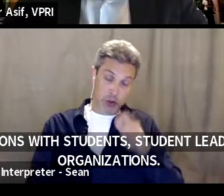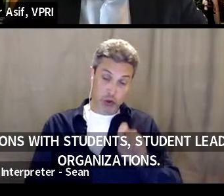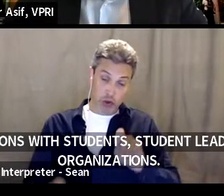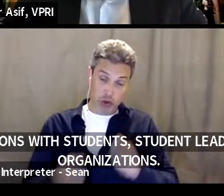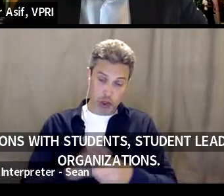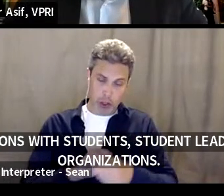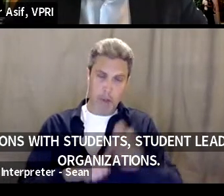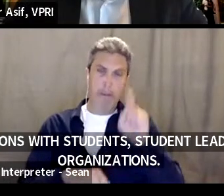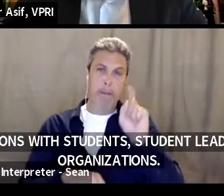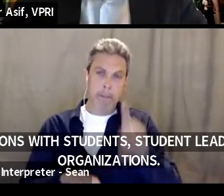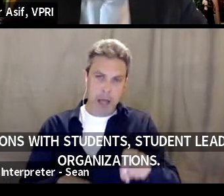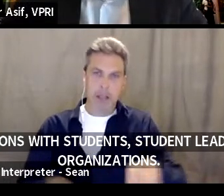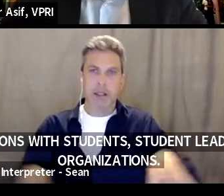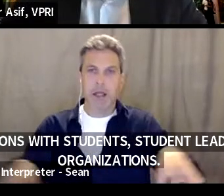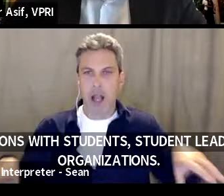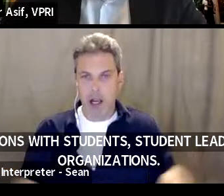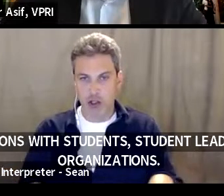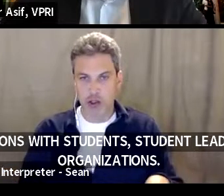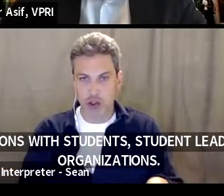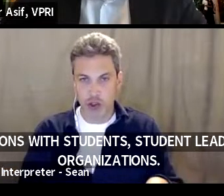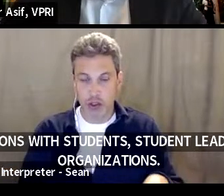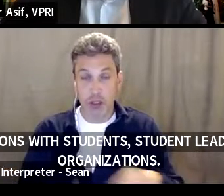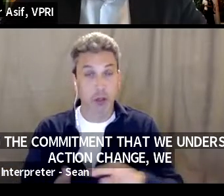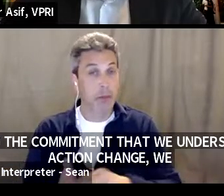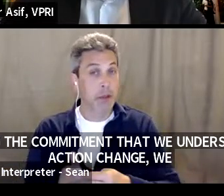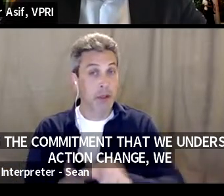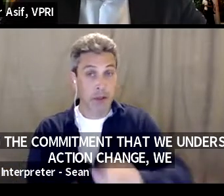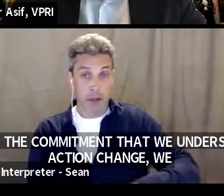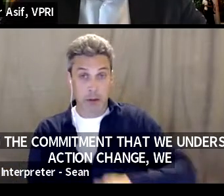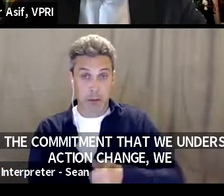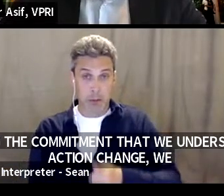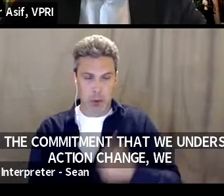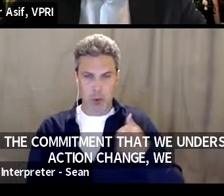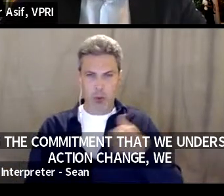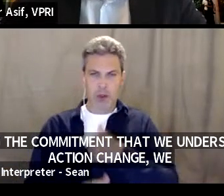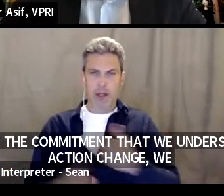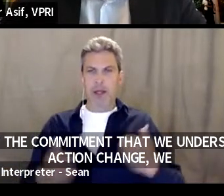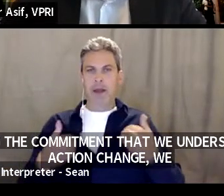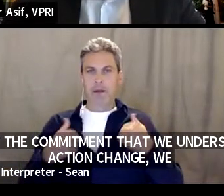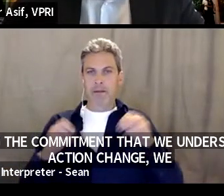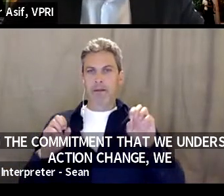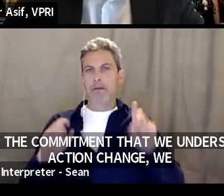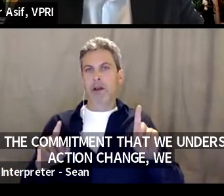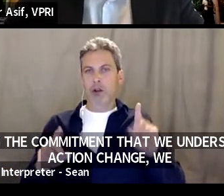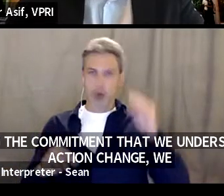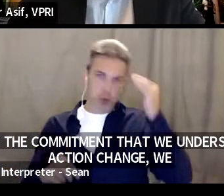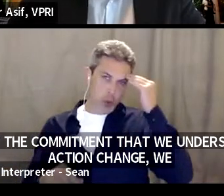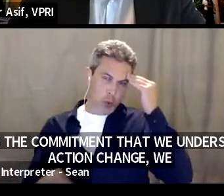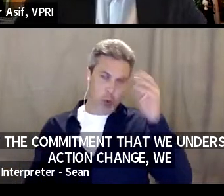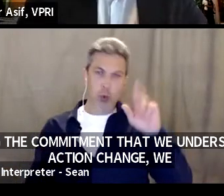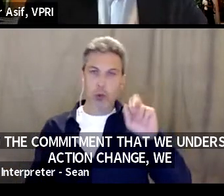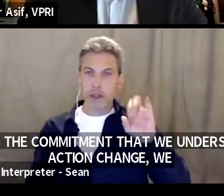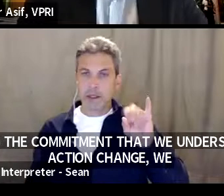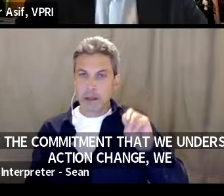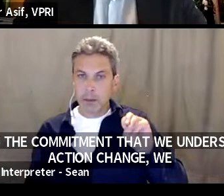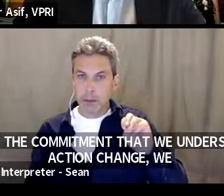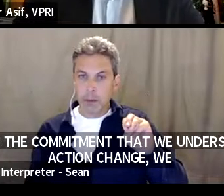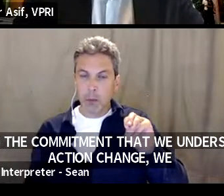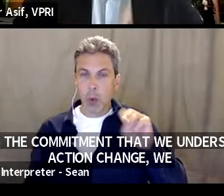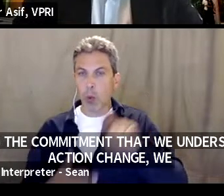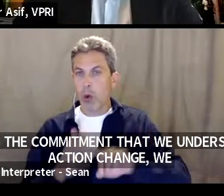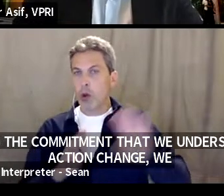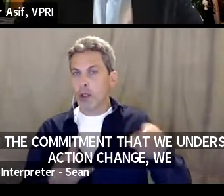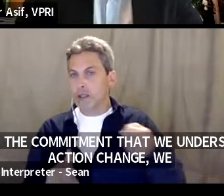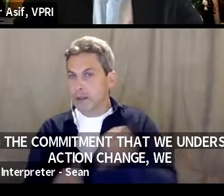all need to ensure that we're educated on racism, the impact of racism,